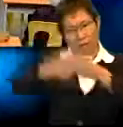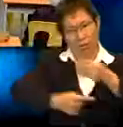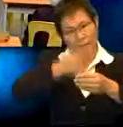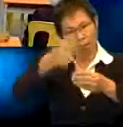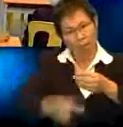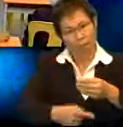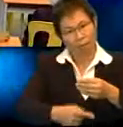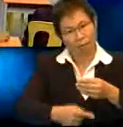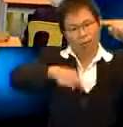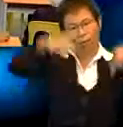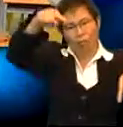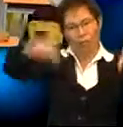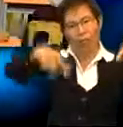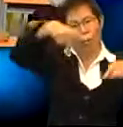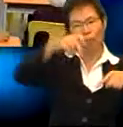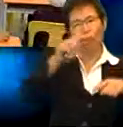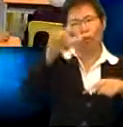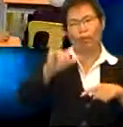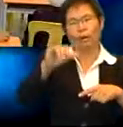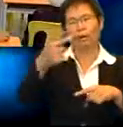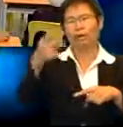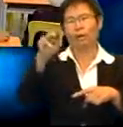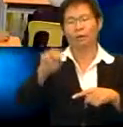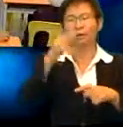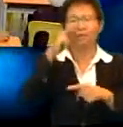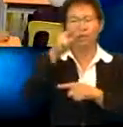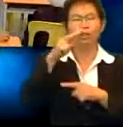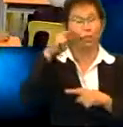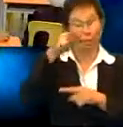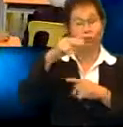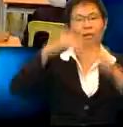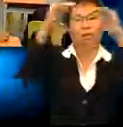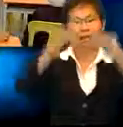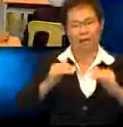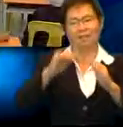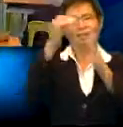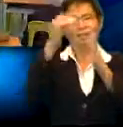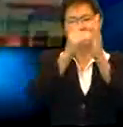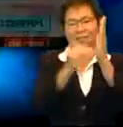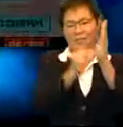going to learn about frequency polygon. See you in the next lesson.